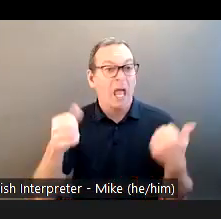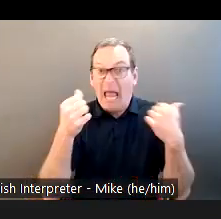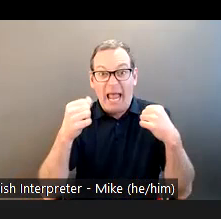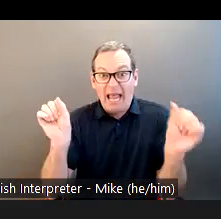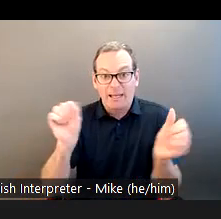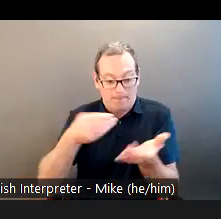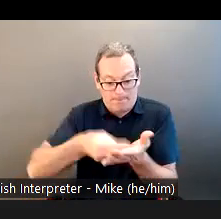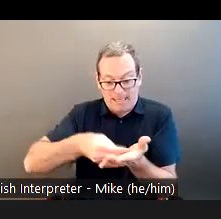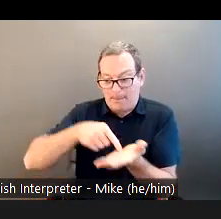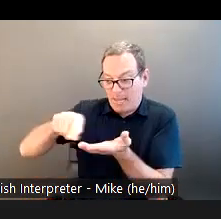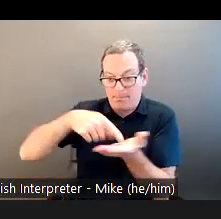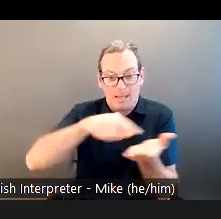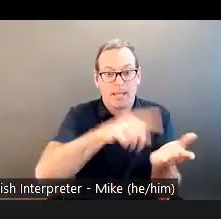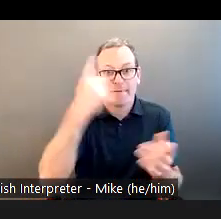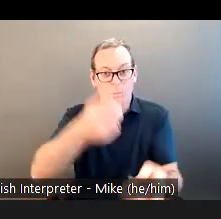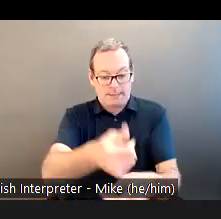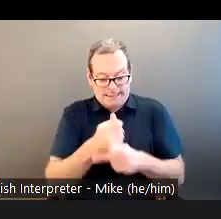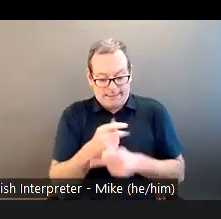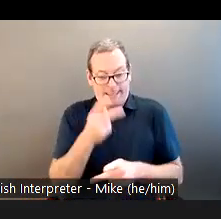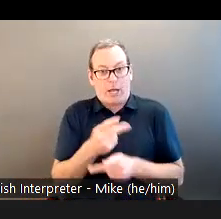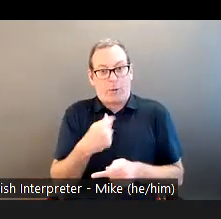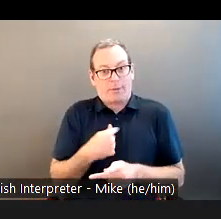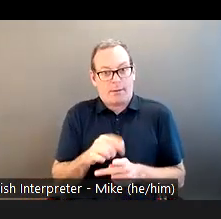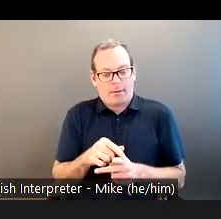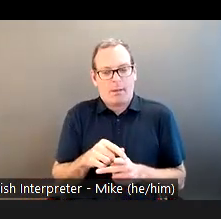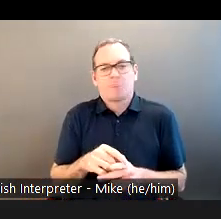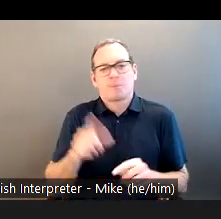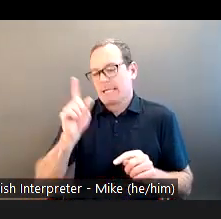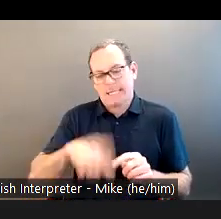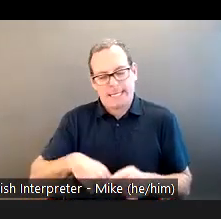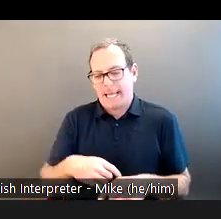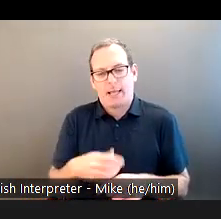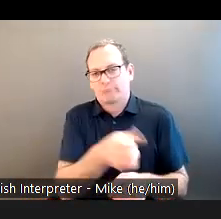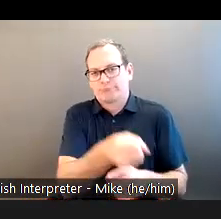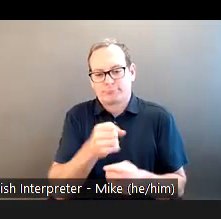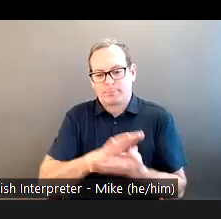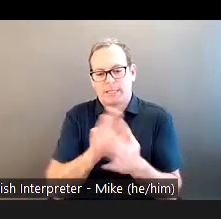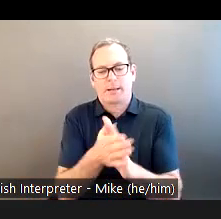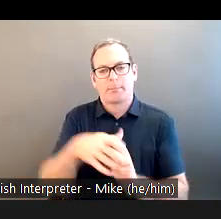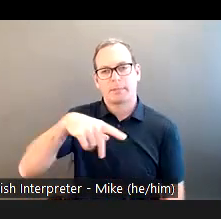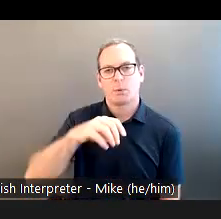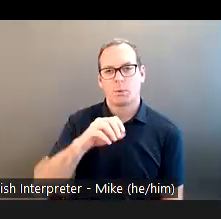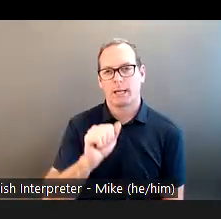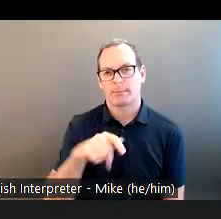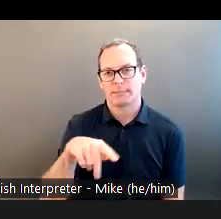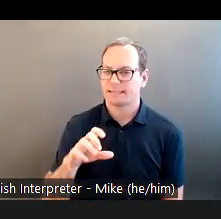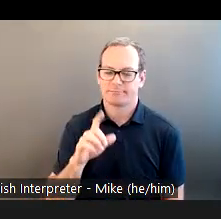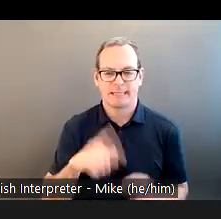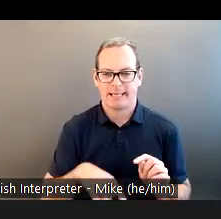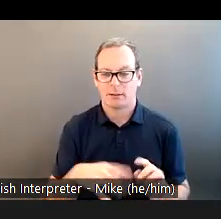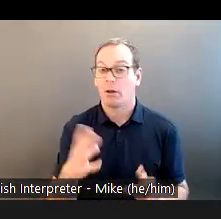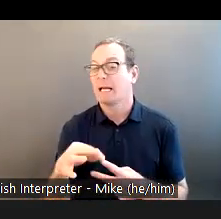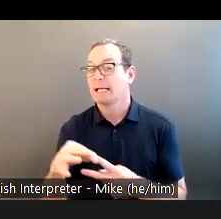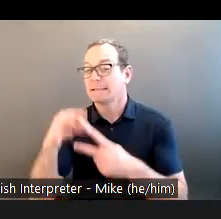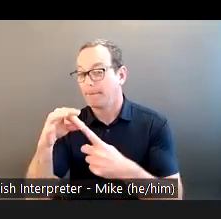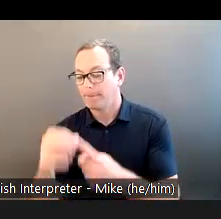can't be your attorney unless they are your spouse, partner, or a relative. So the example I've provided